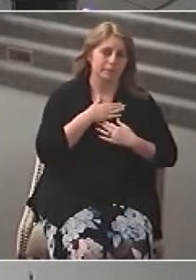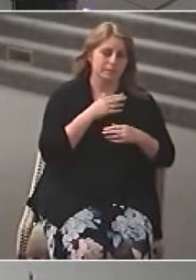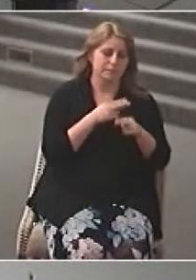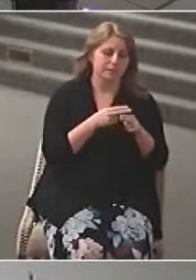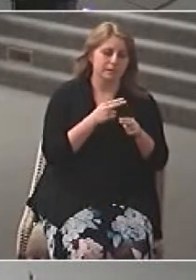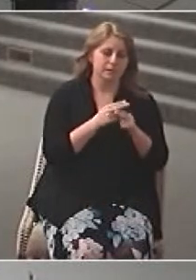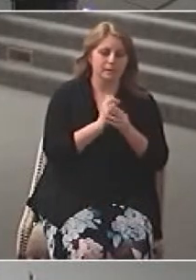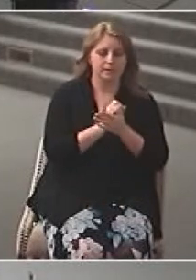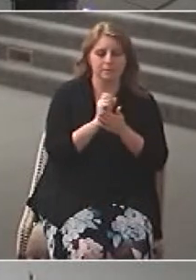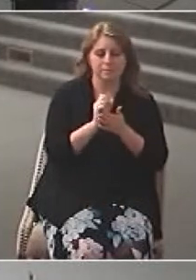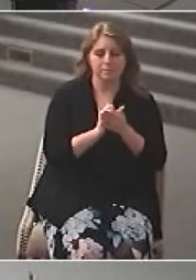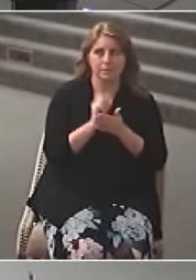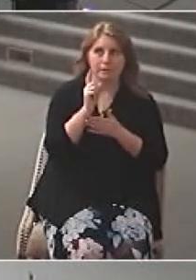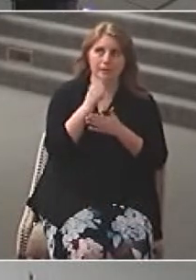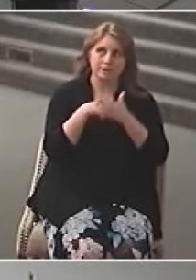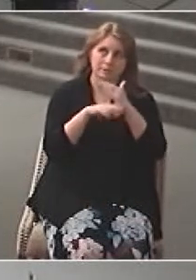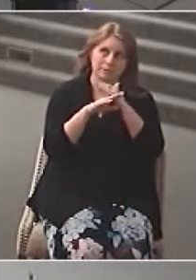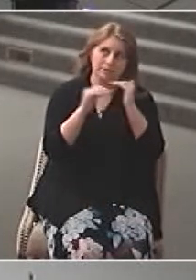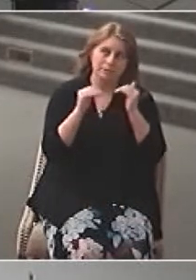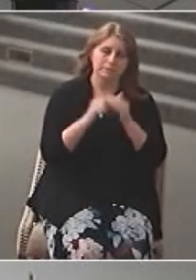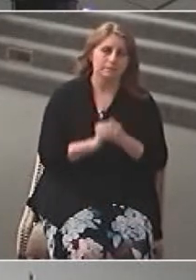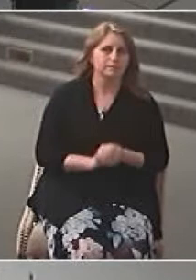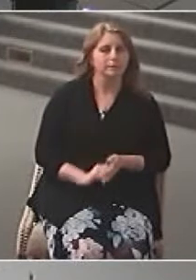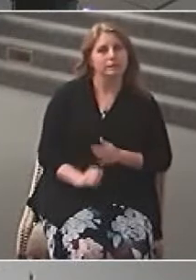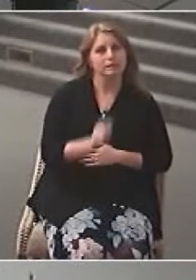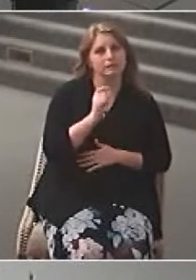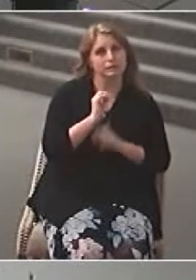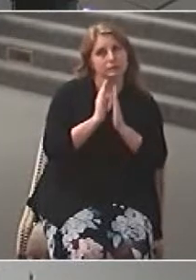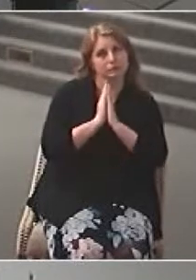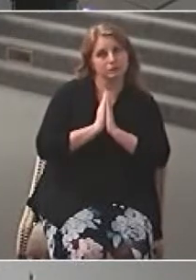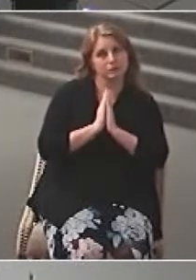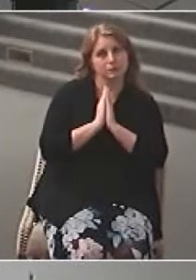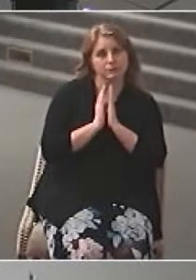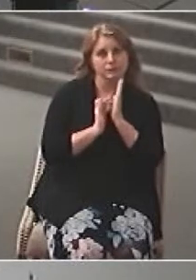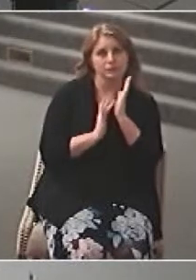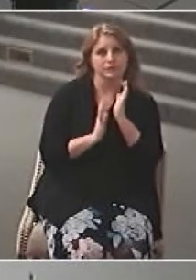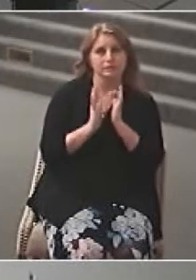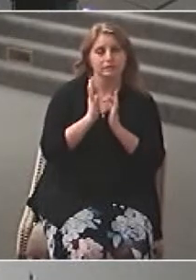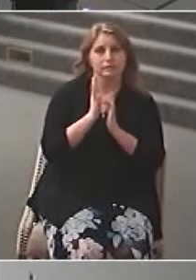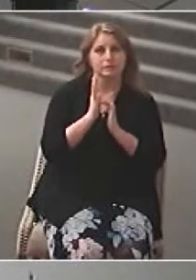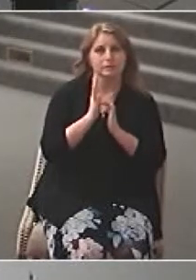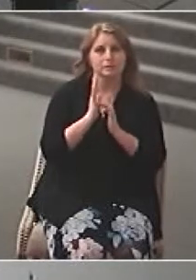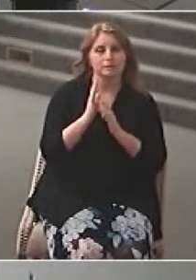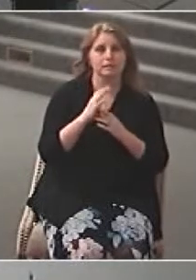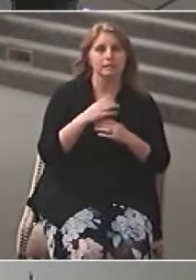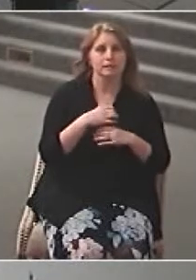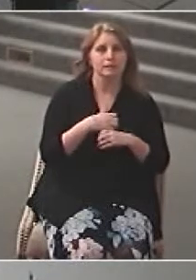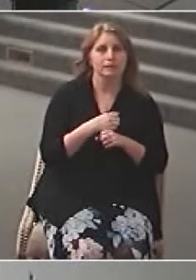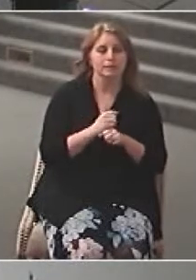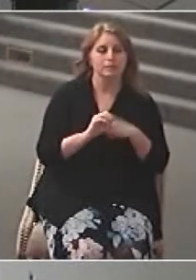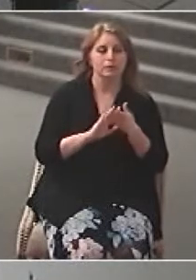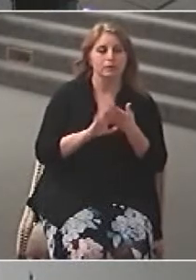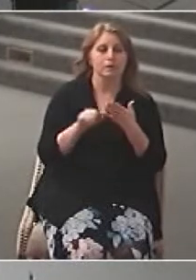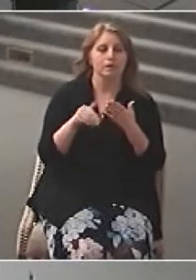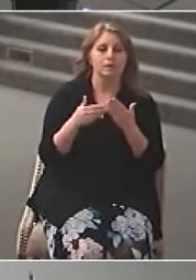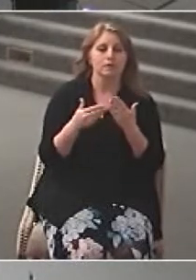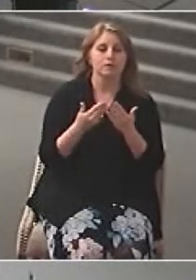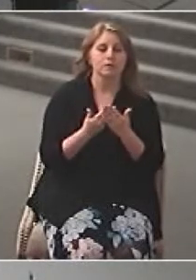and wrote my name above, and just a little talk with Jesus made me